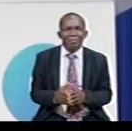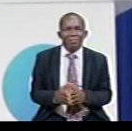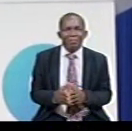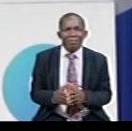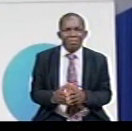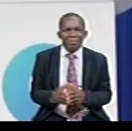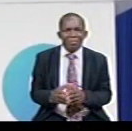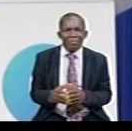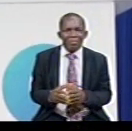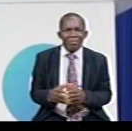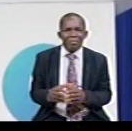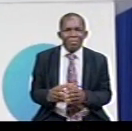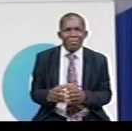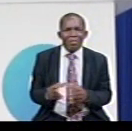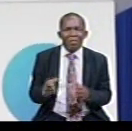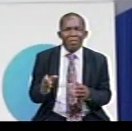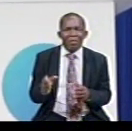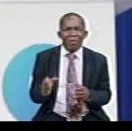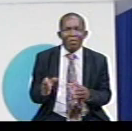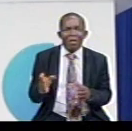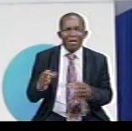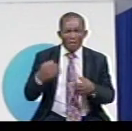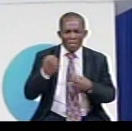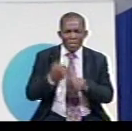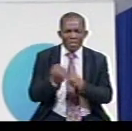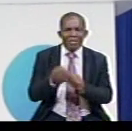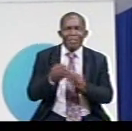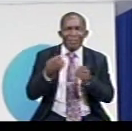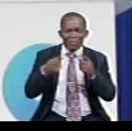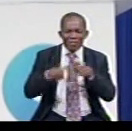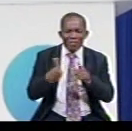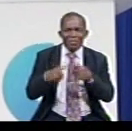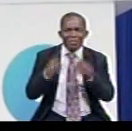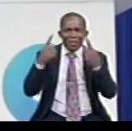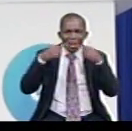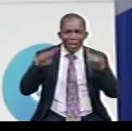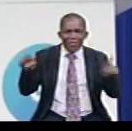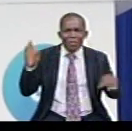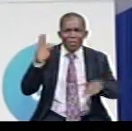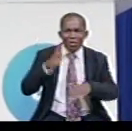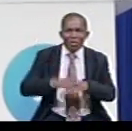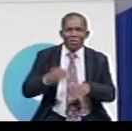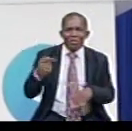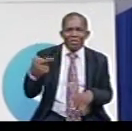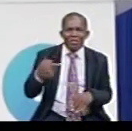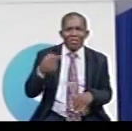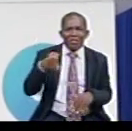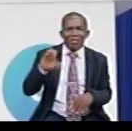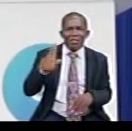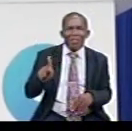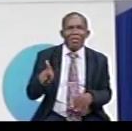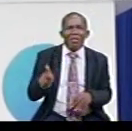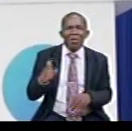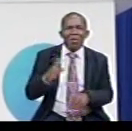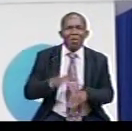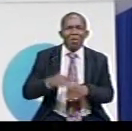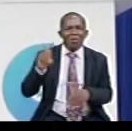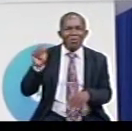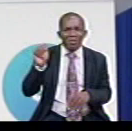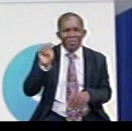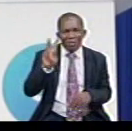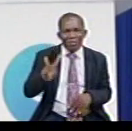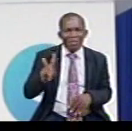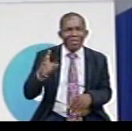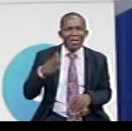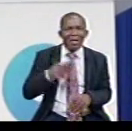All who hear the radio announcement of GCK and all who have seen the GCK documentary on TV, shall we pray that the Lord